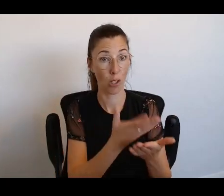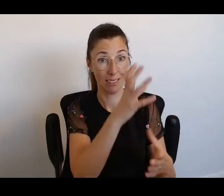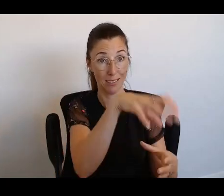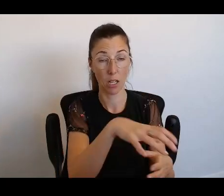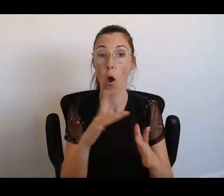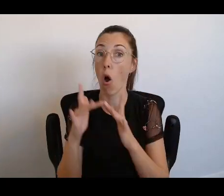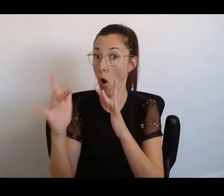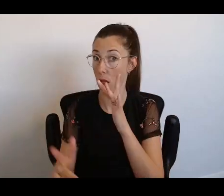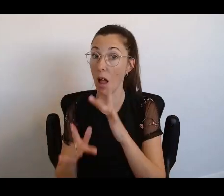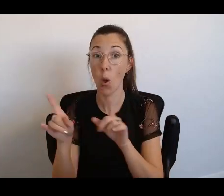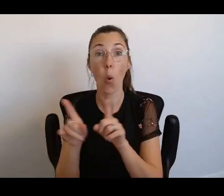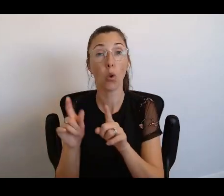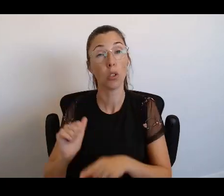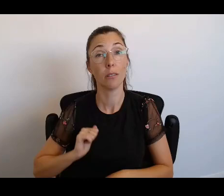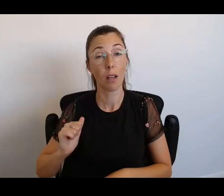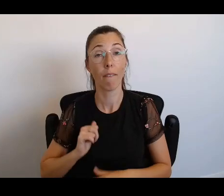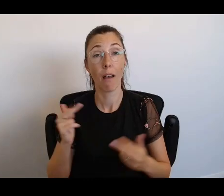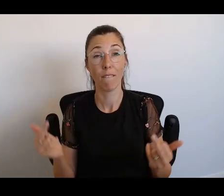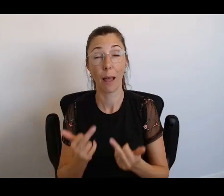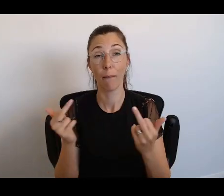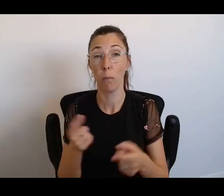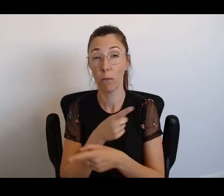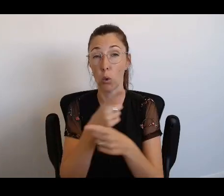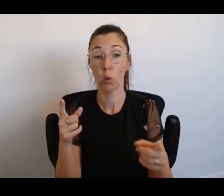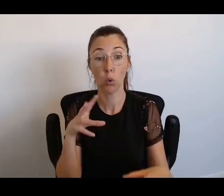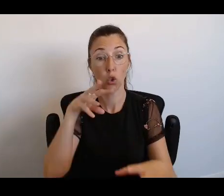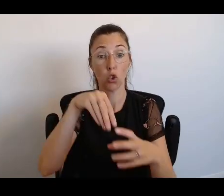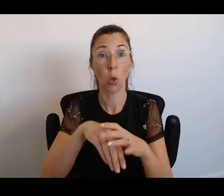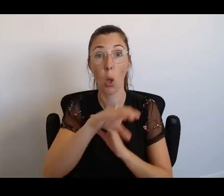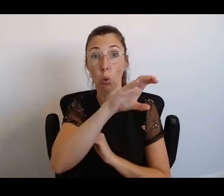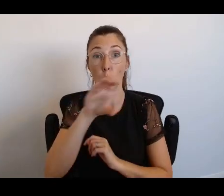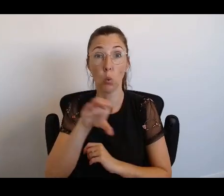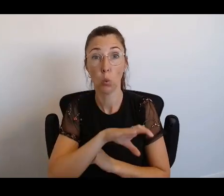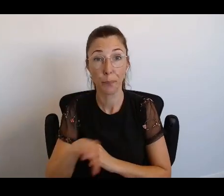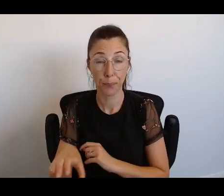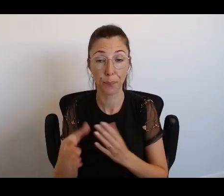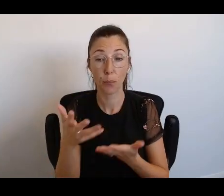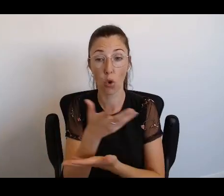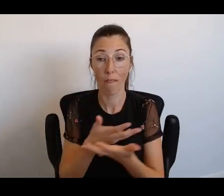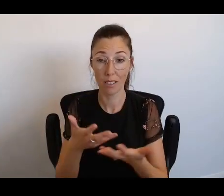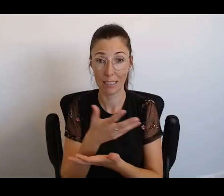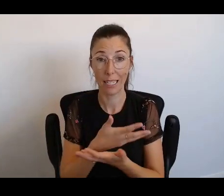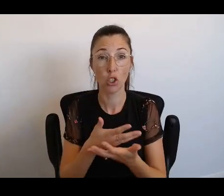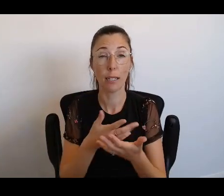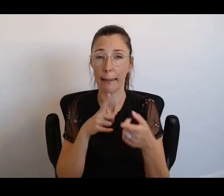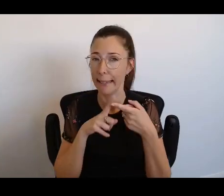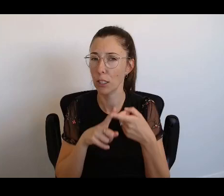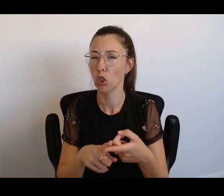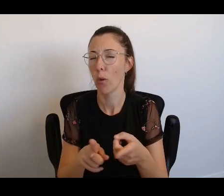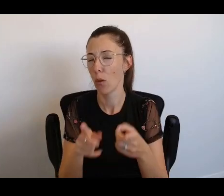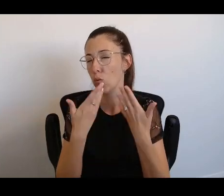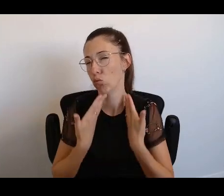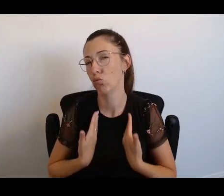staff available for you to join a Zoom conversation and, again, continue those really rich conversations that have